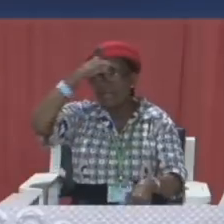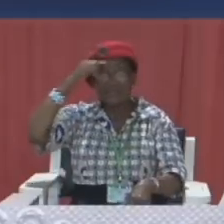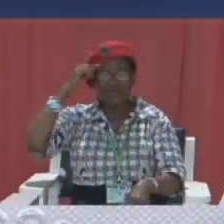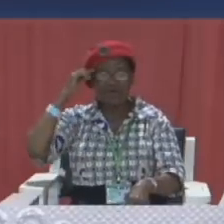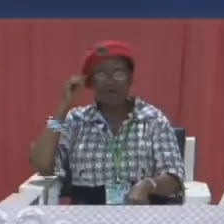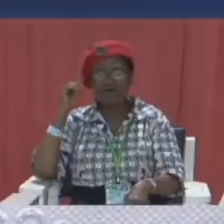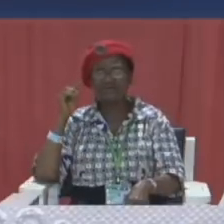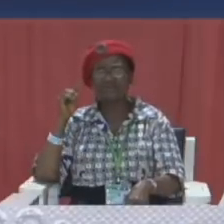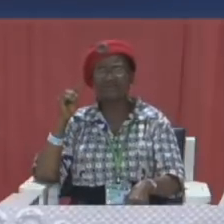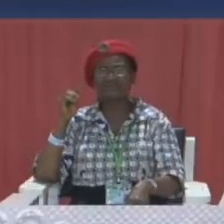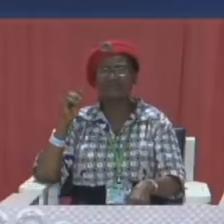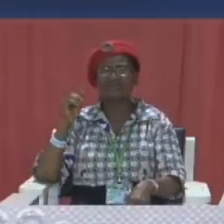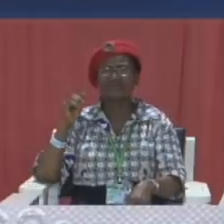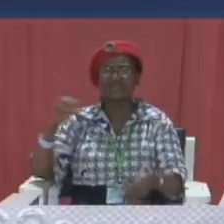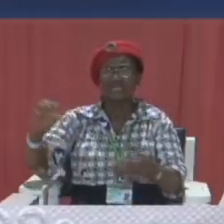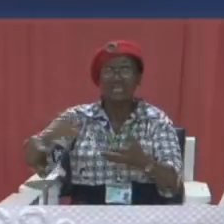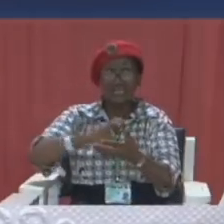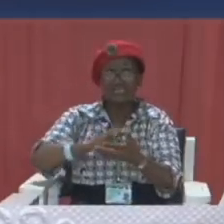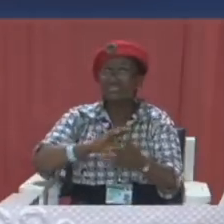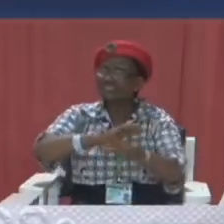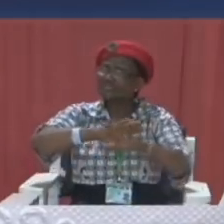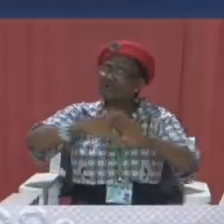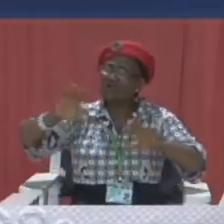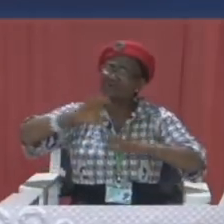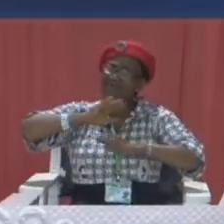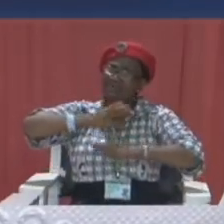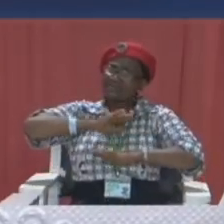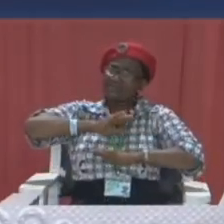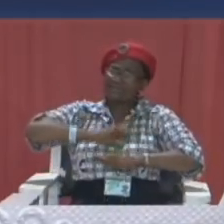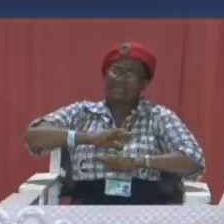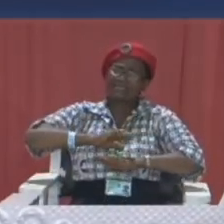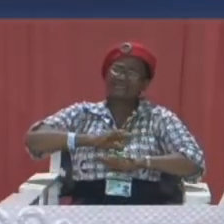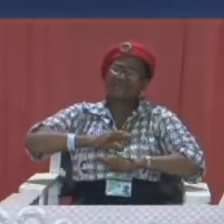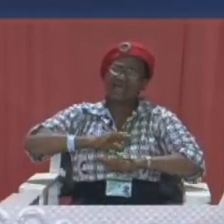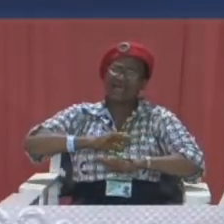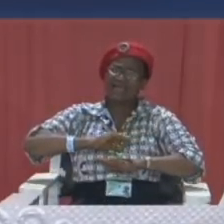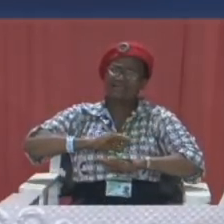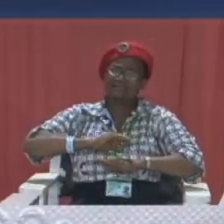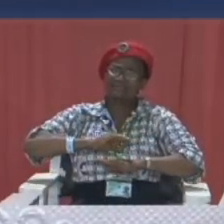Because riches don't satisfy.